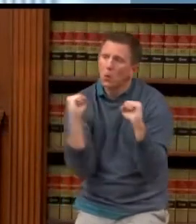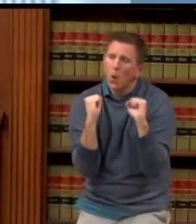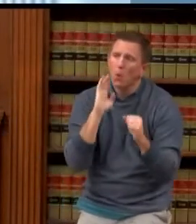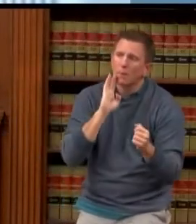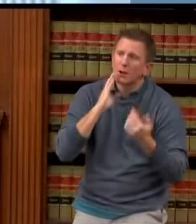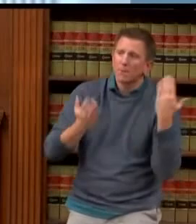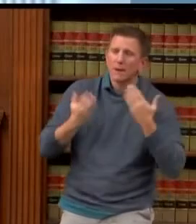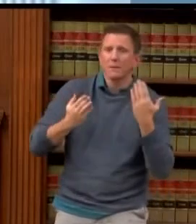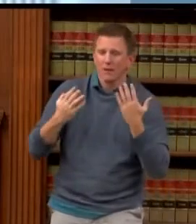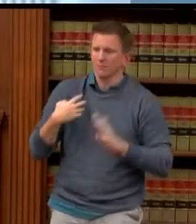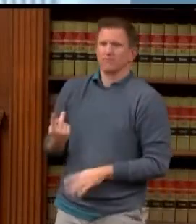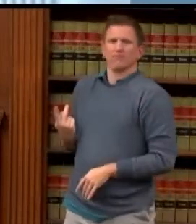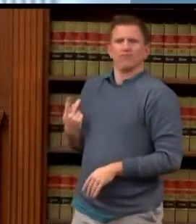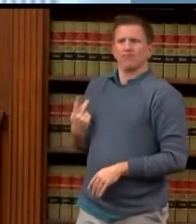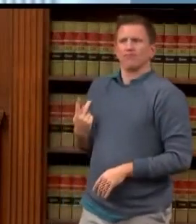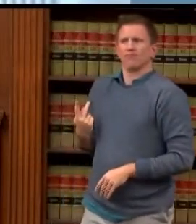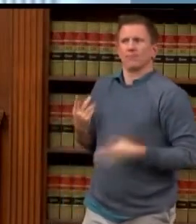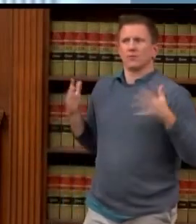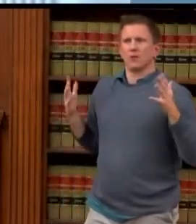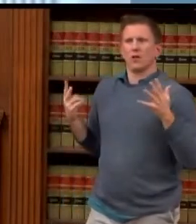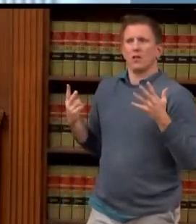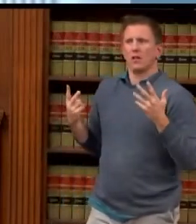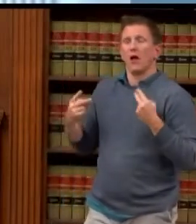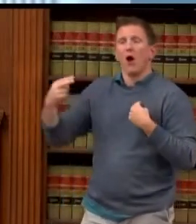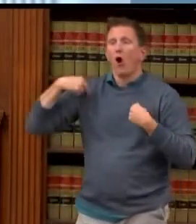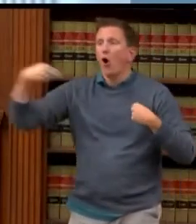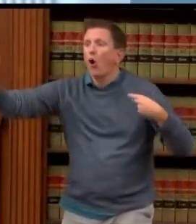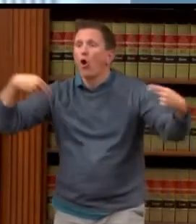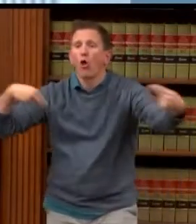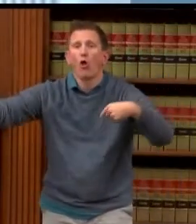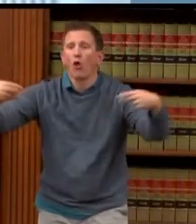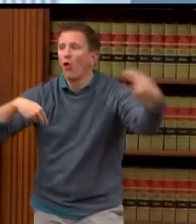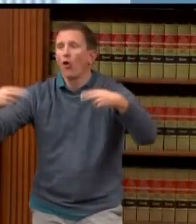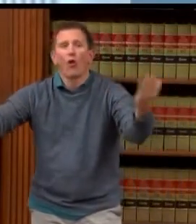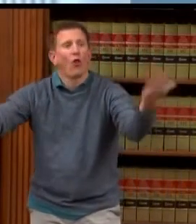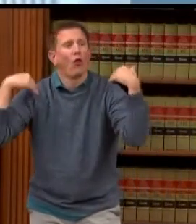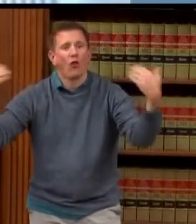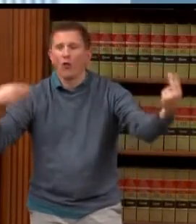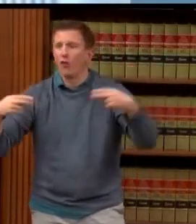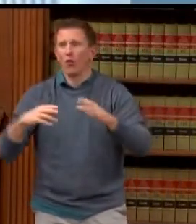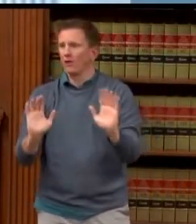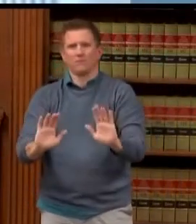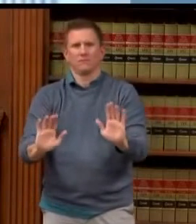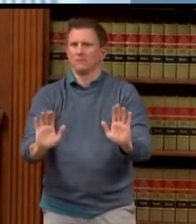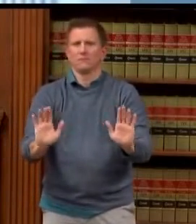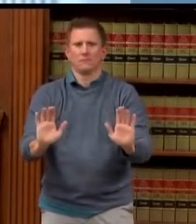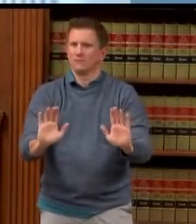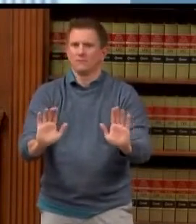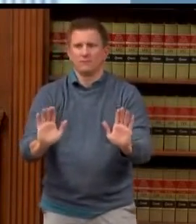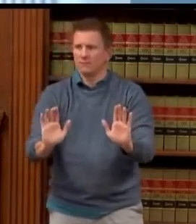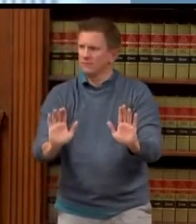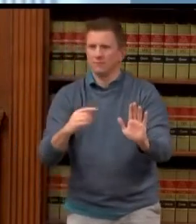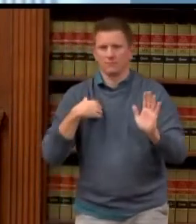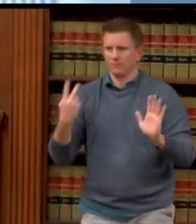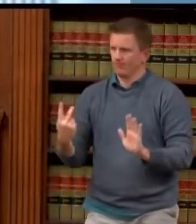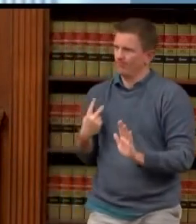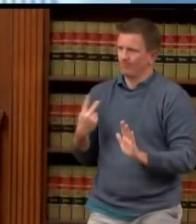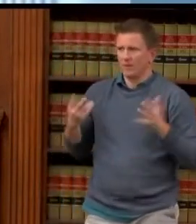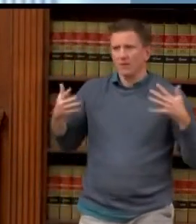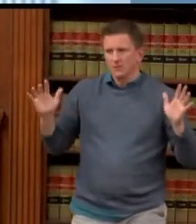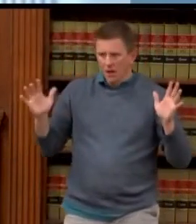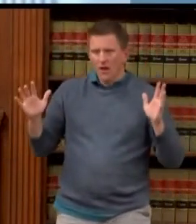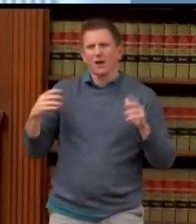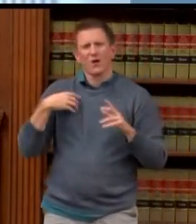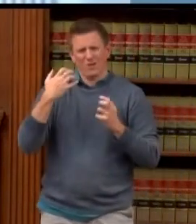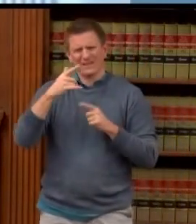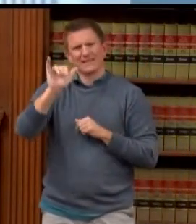no third outside or third household can be joined in with that. And so we're asking folks to be thoughtful and to